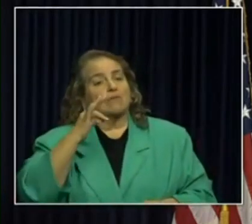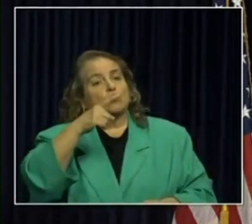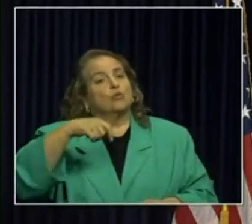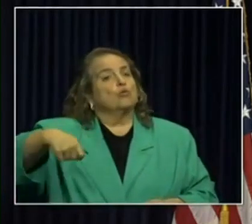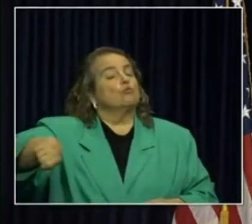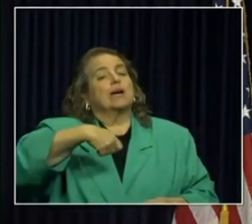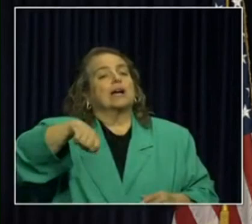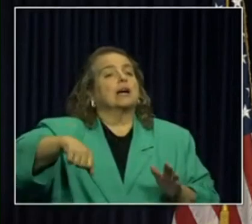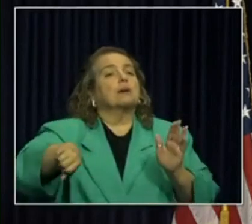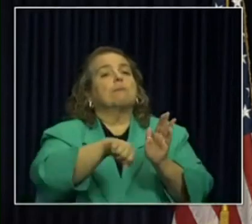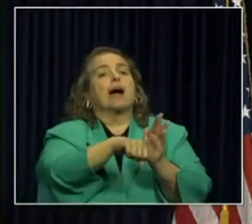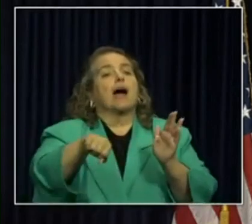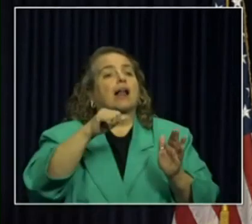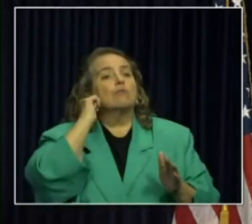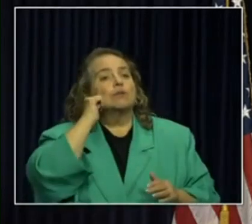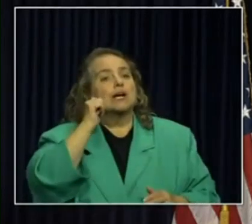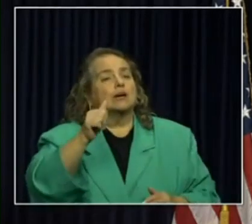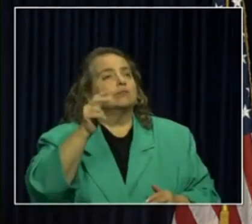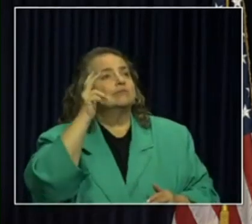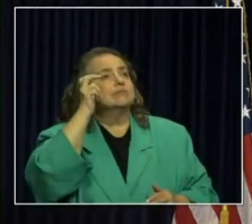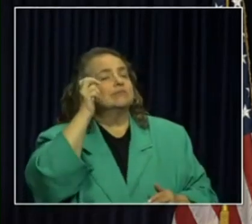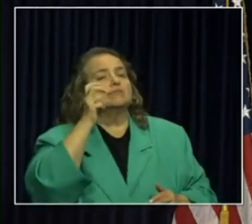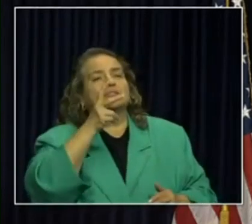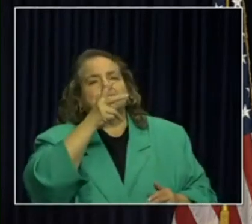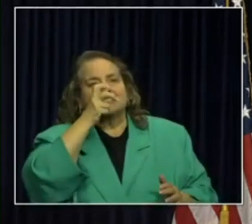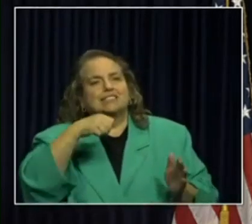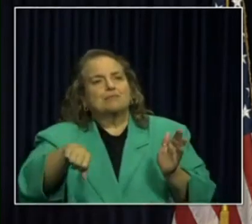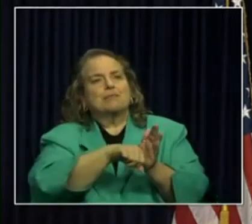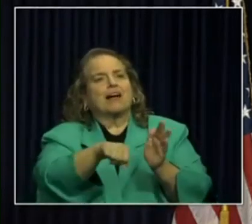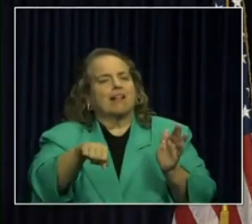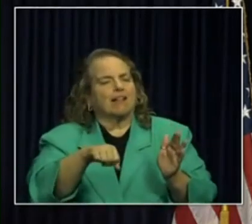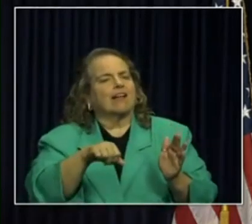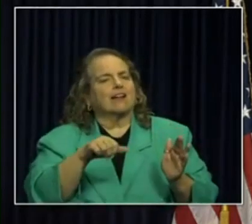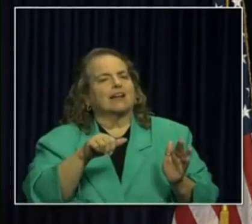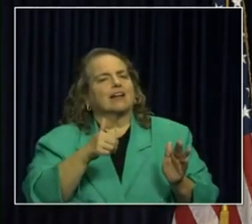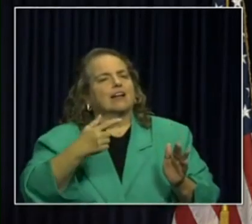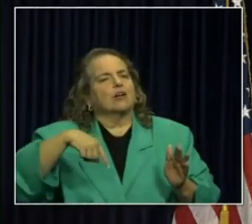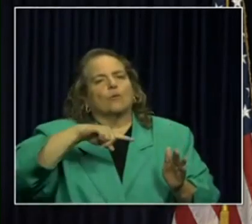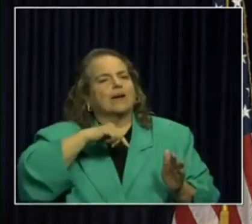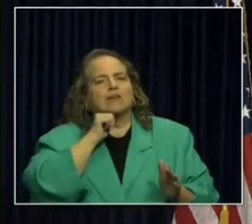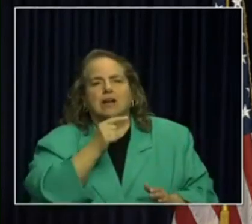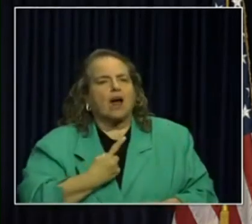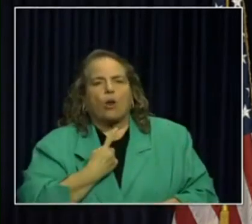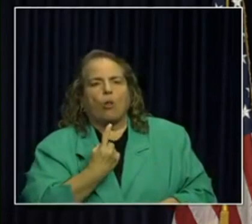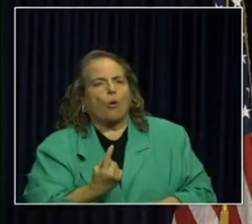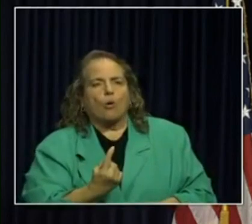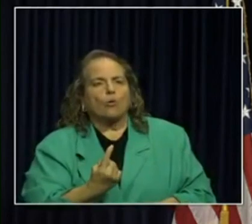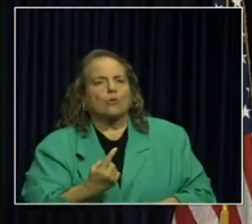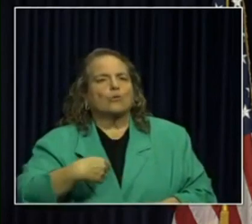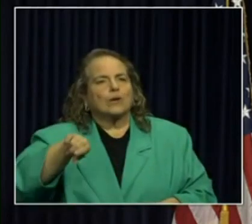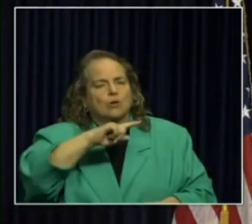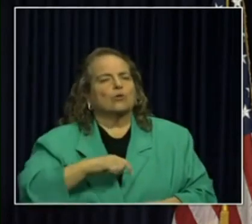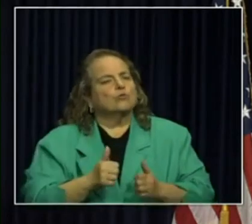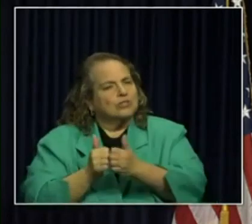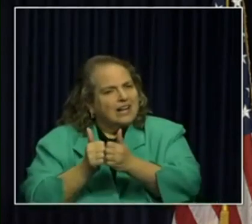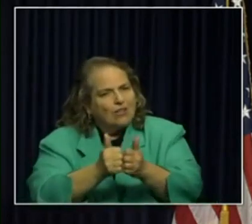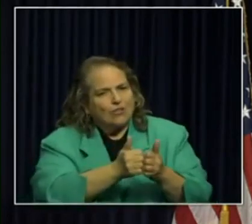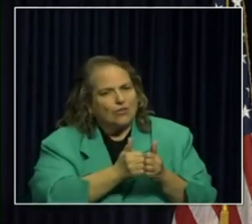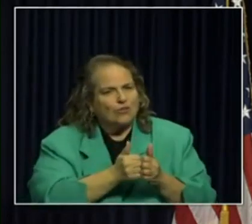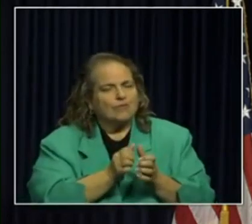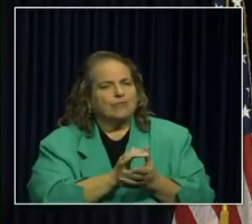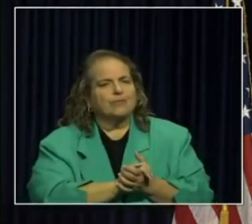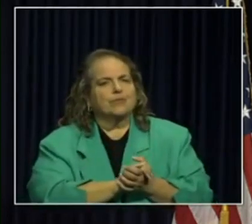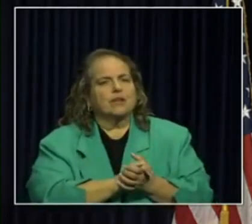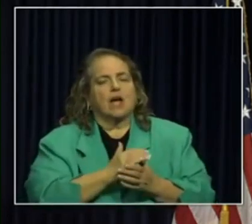every day reminds all of us that we are not alone. And again, we are in this together. I want to thank